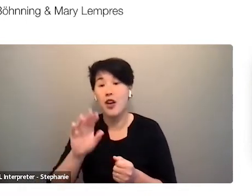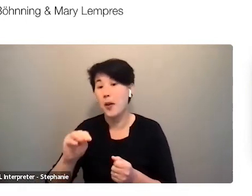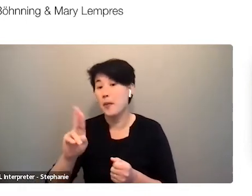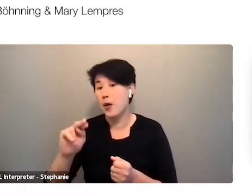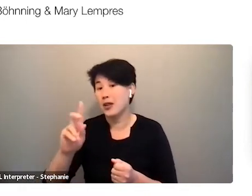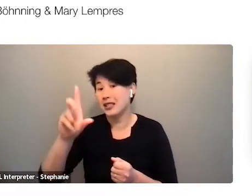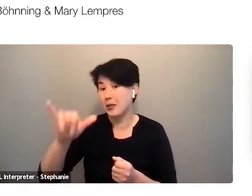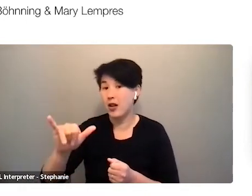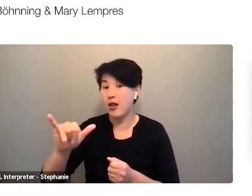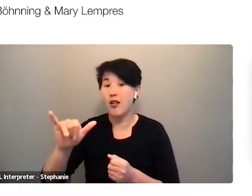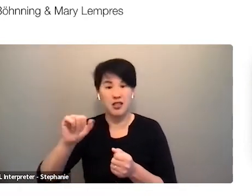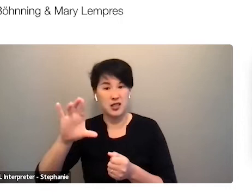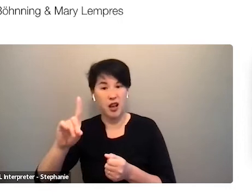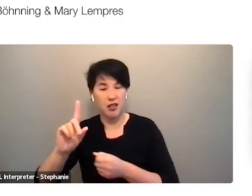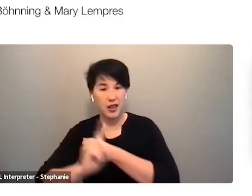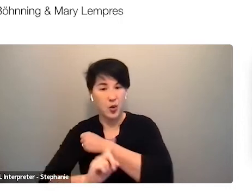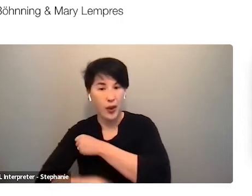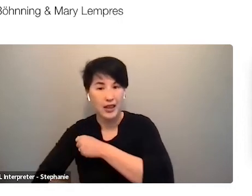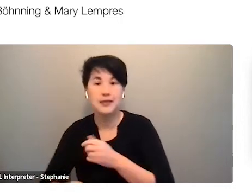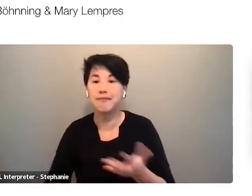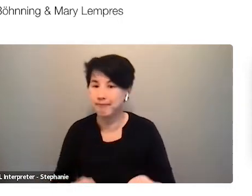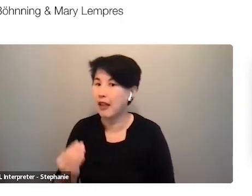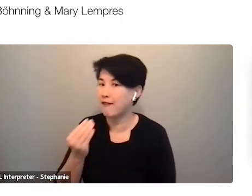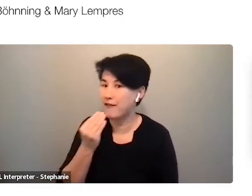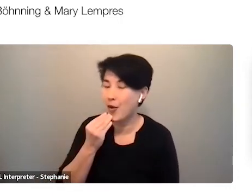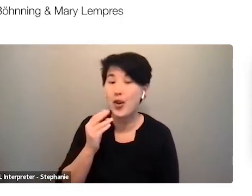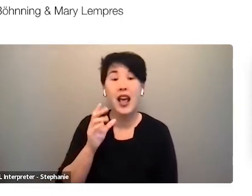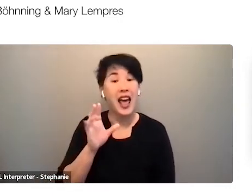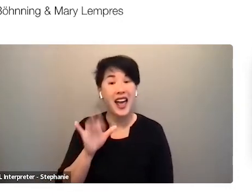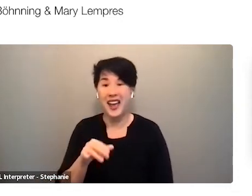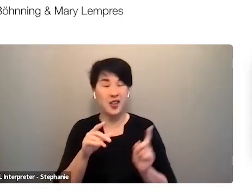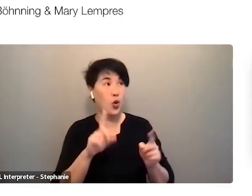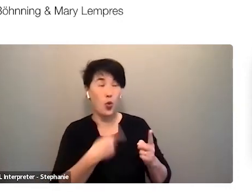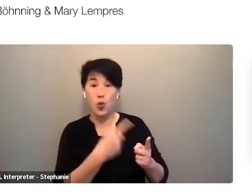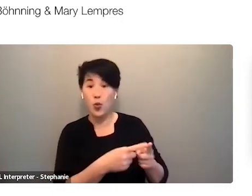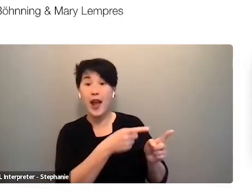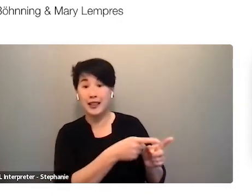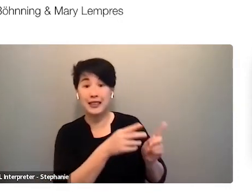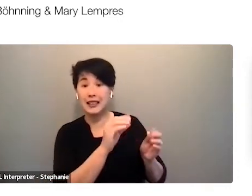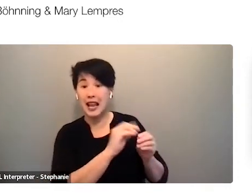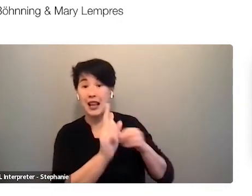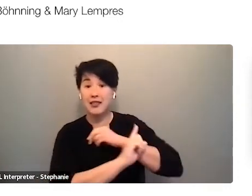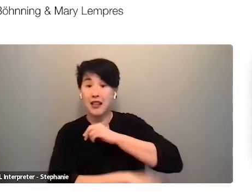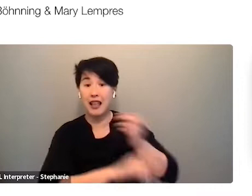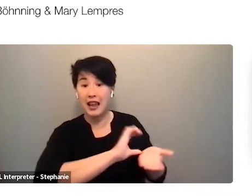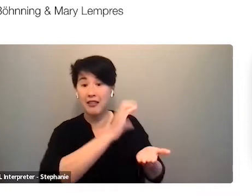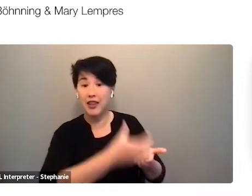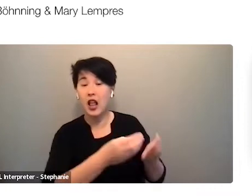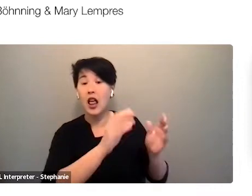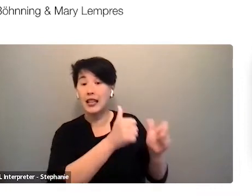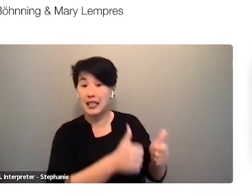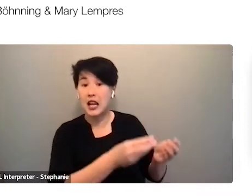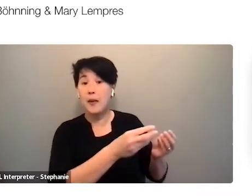is in fact food. And as Mary mentioned, when it decomposes in the landfill, it releases methane, which is super toxic. So for the next